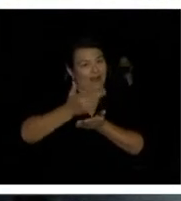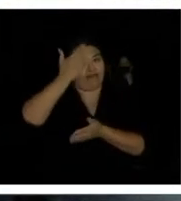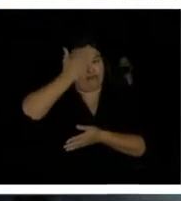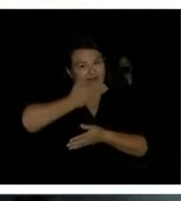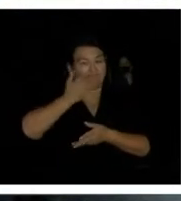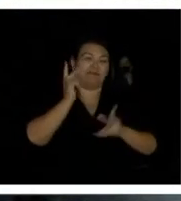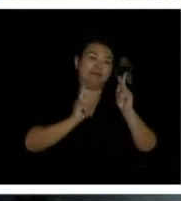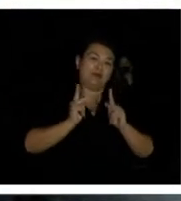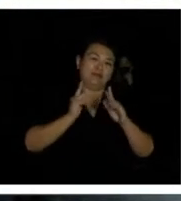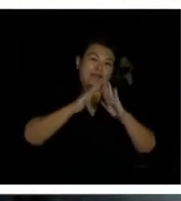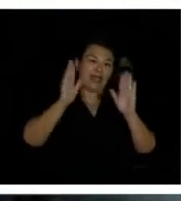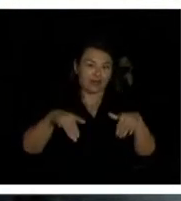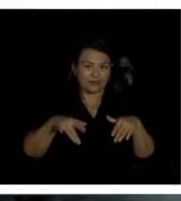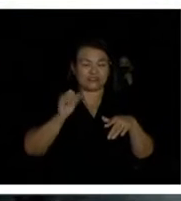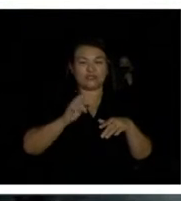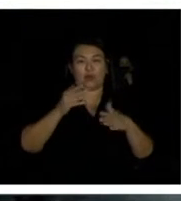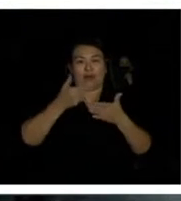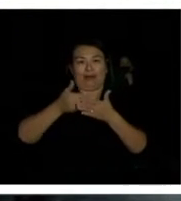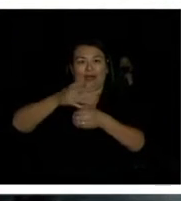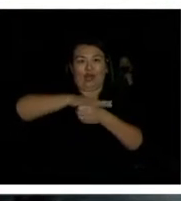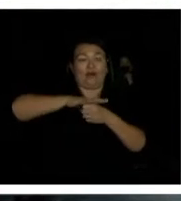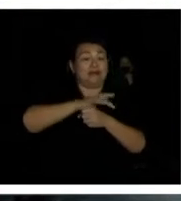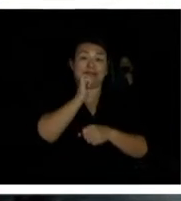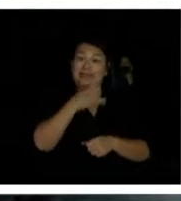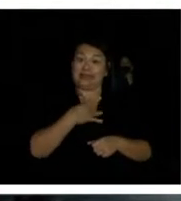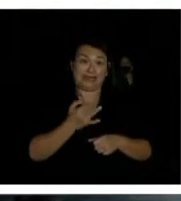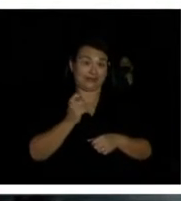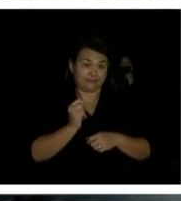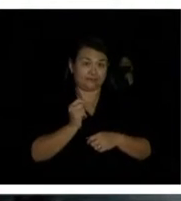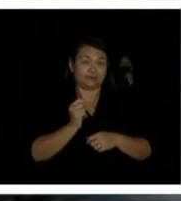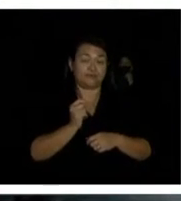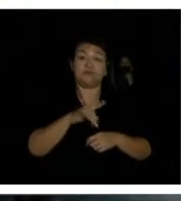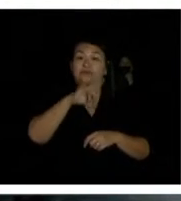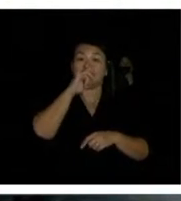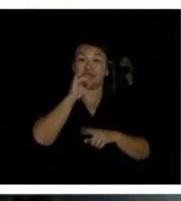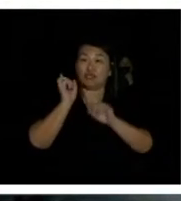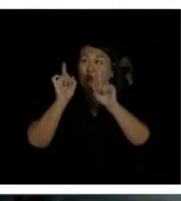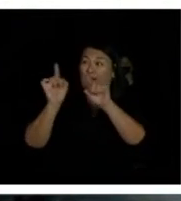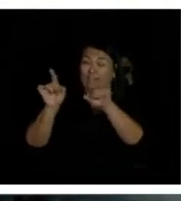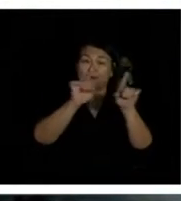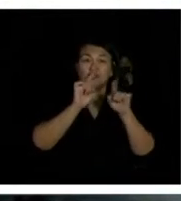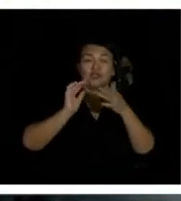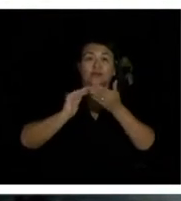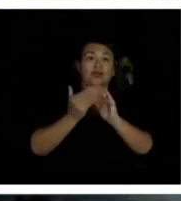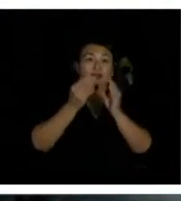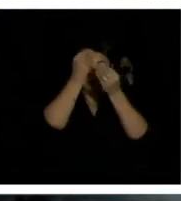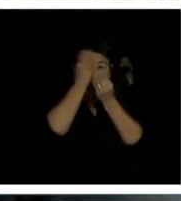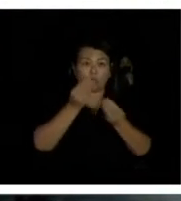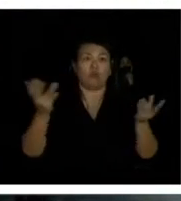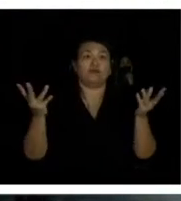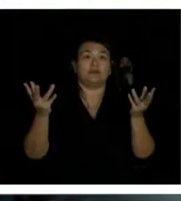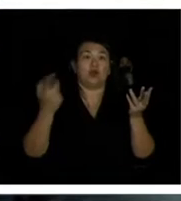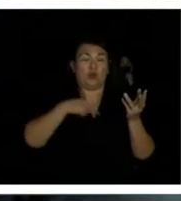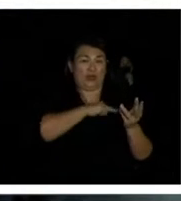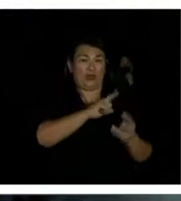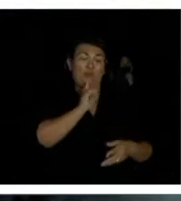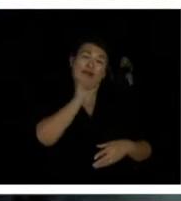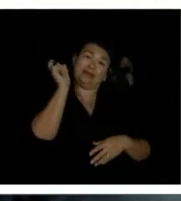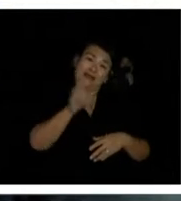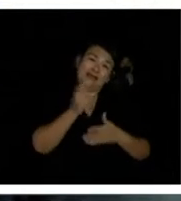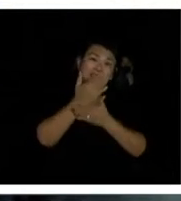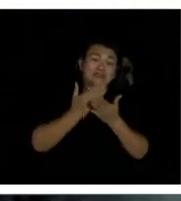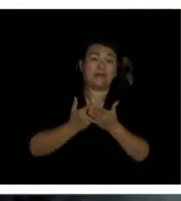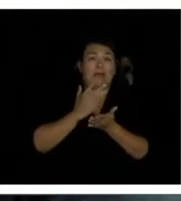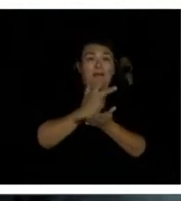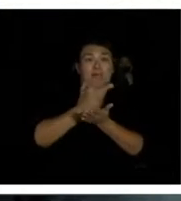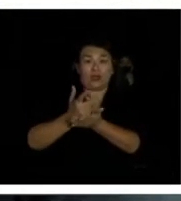people's houses or in the neighborhoods, and they mm-hmm. didn't like it. The kids went out into the community and told them, you know, we really need to have some parking. Can